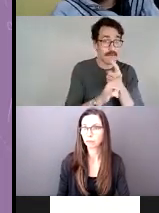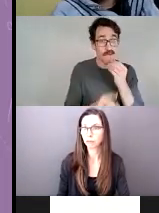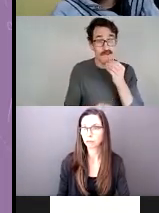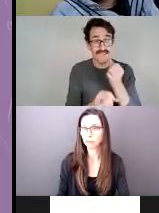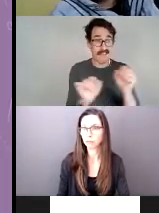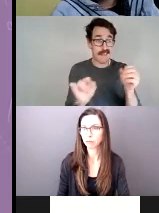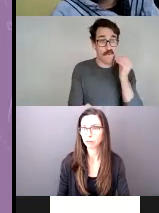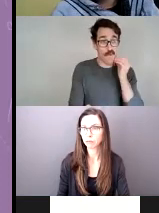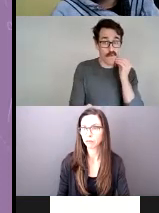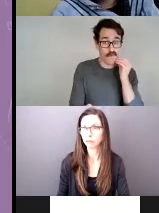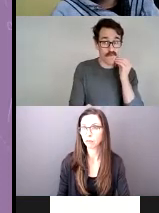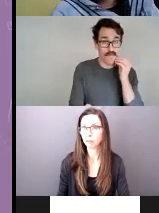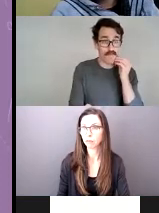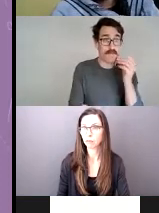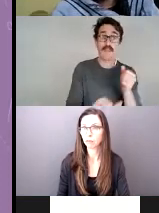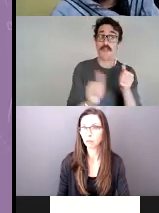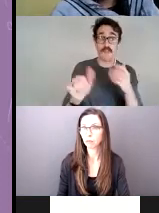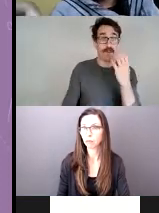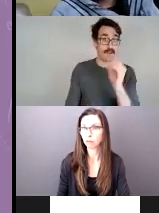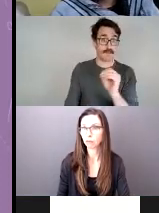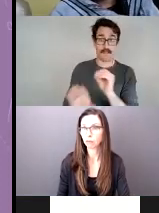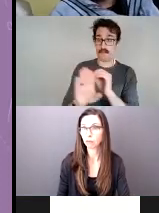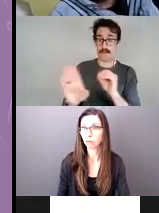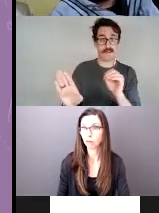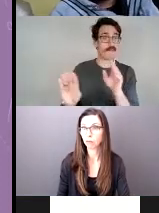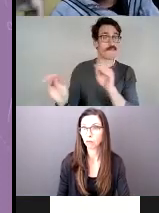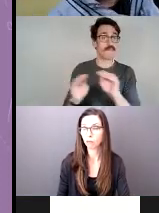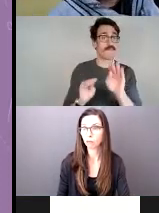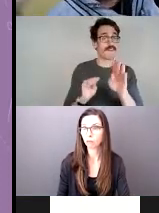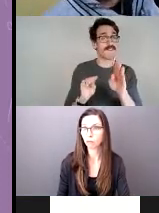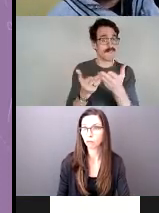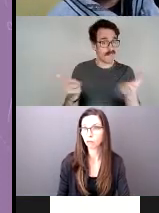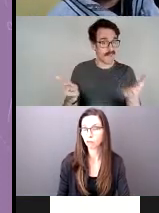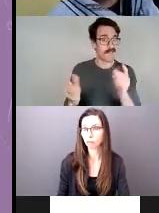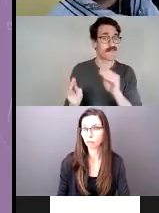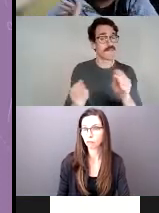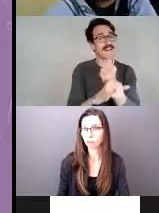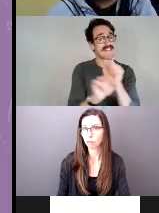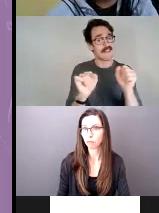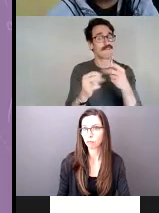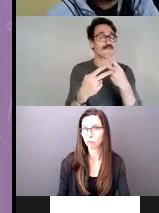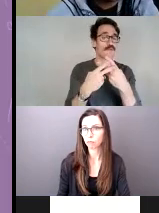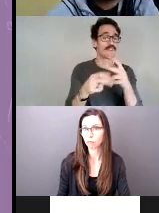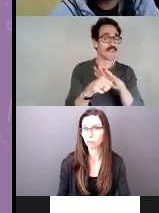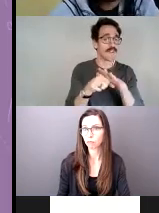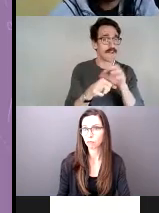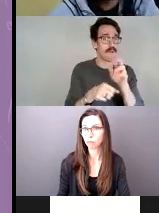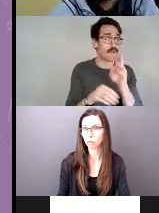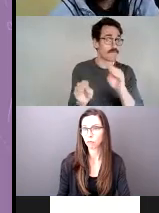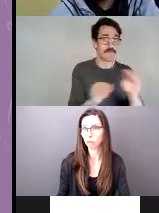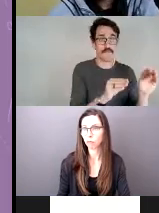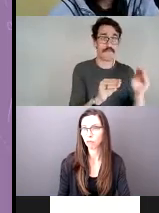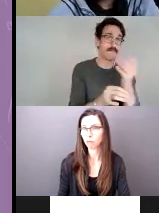the other company now will put their stuff in the storage. Or if they have somewhere to go to, they'll move their stuff into the person's home, into their new